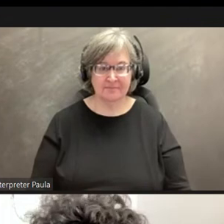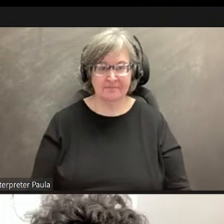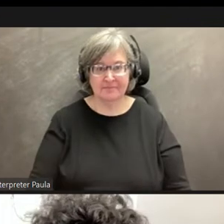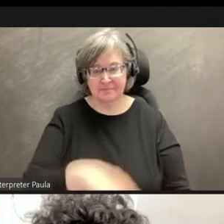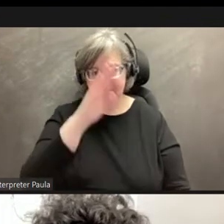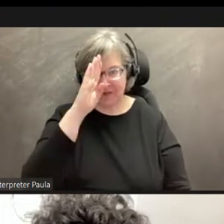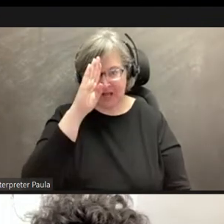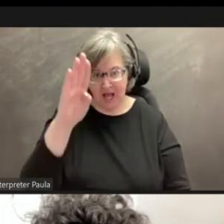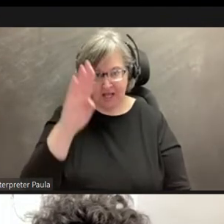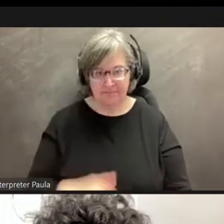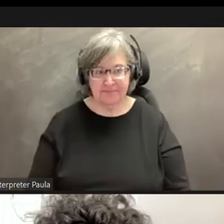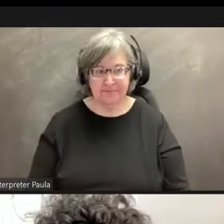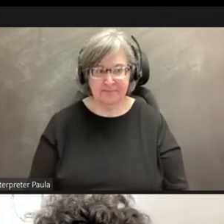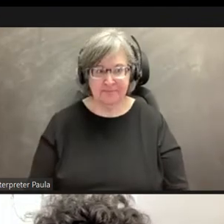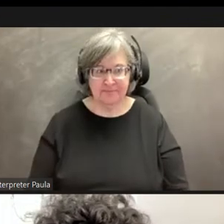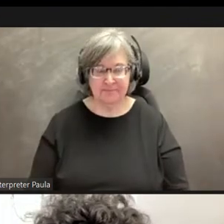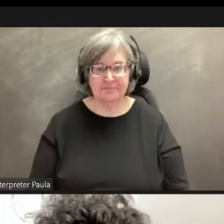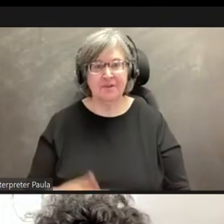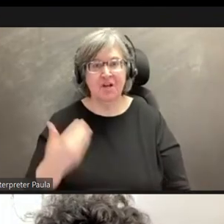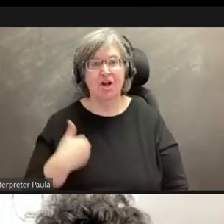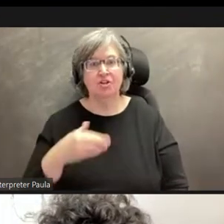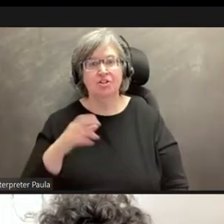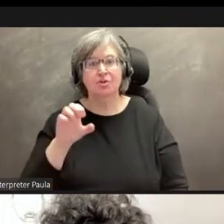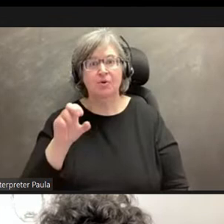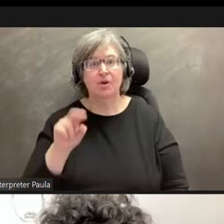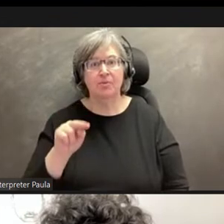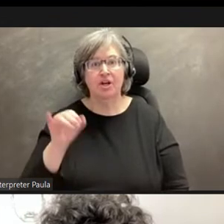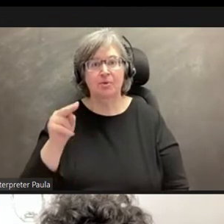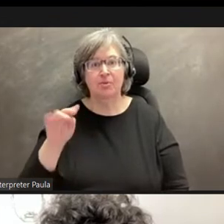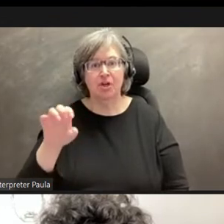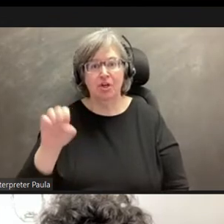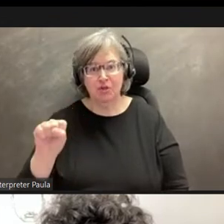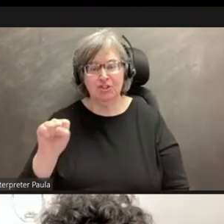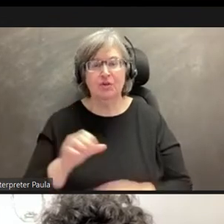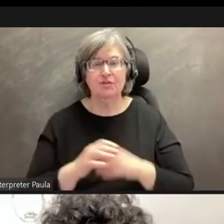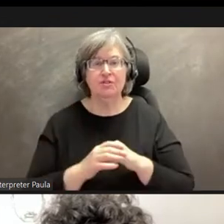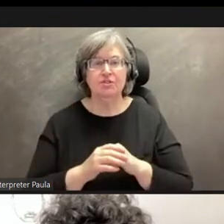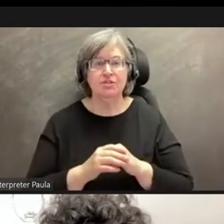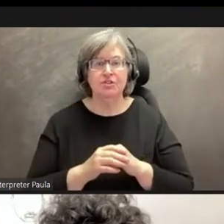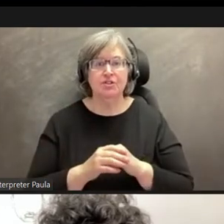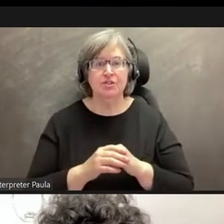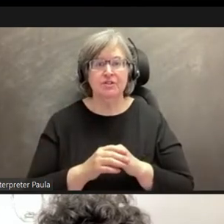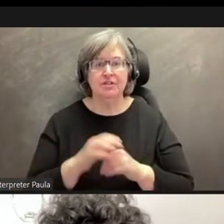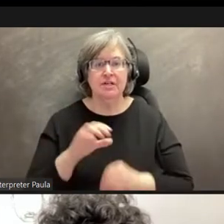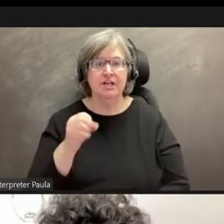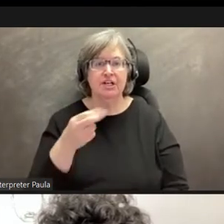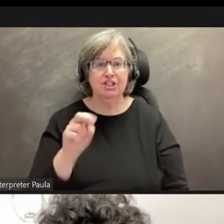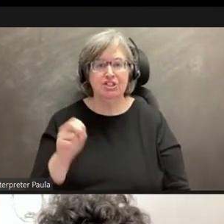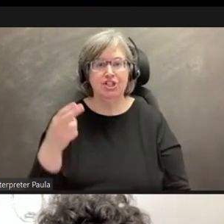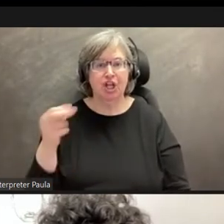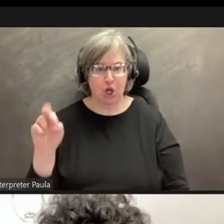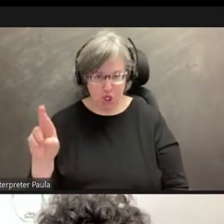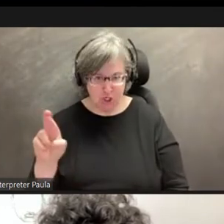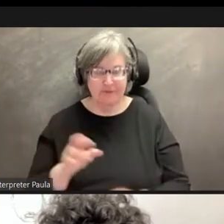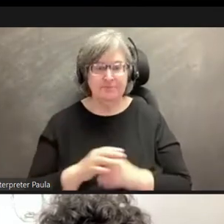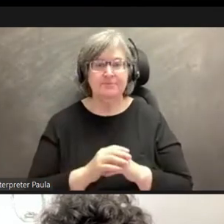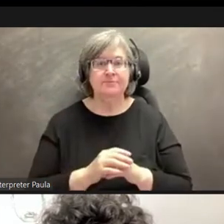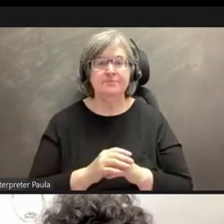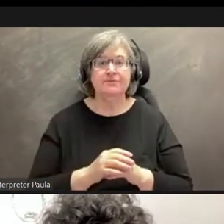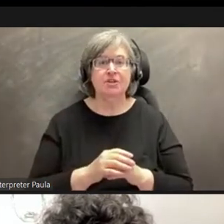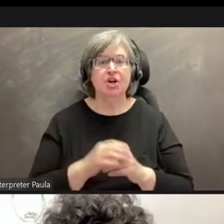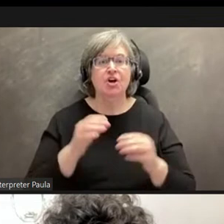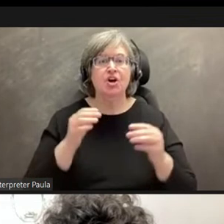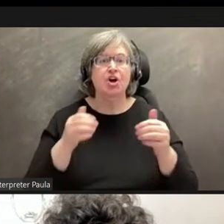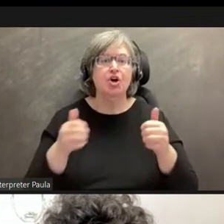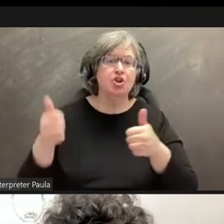Hi, this is Robin Jones, and I am used to her as my pronouns, and I'm the